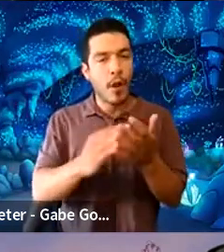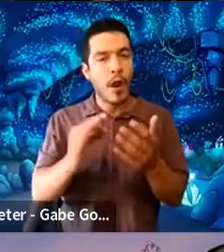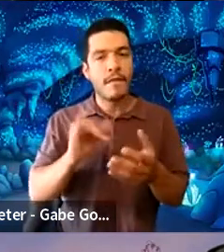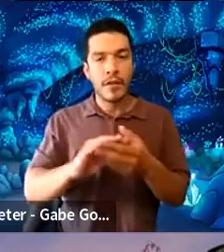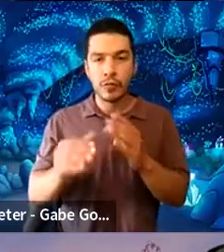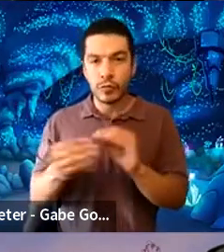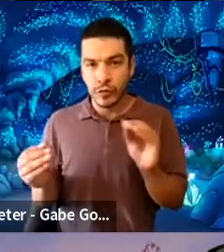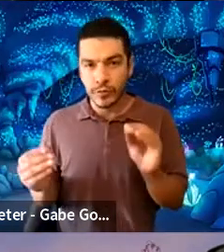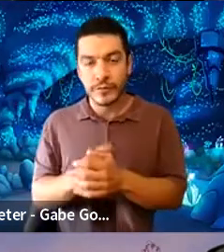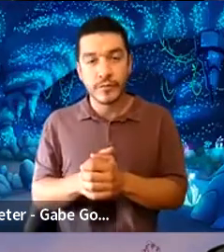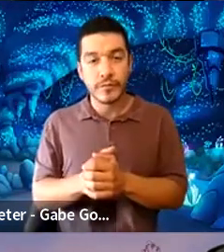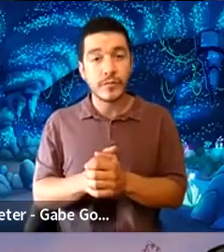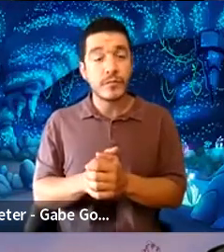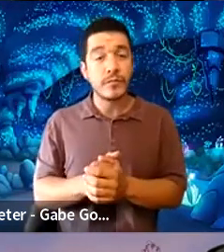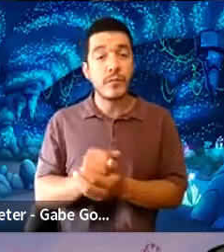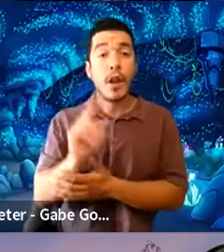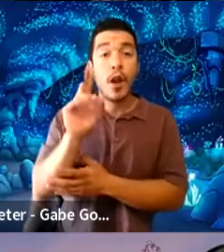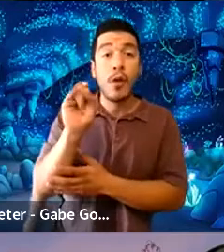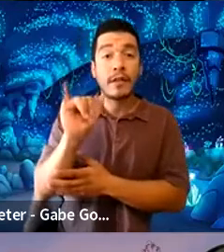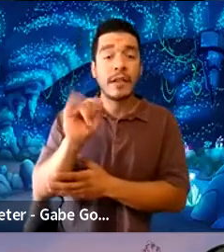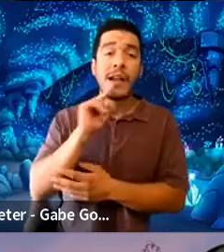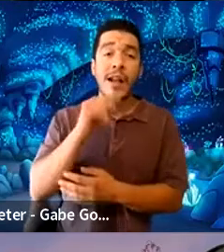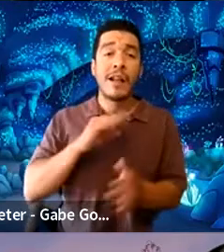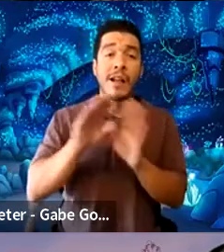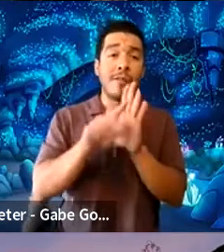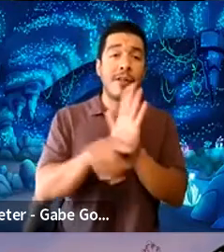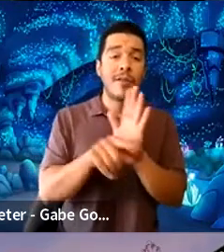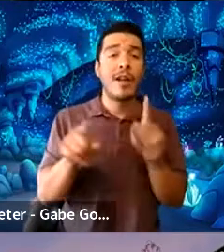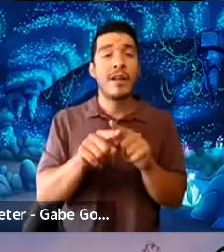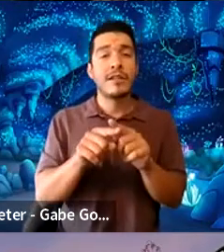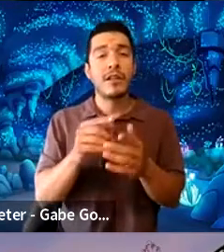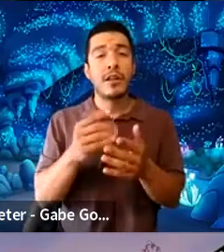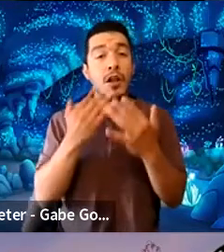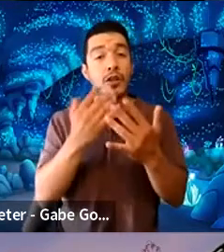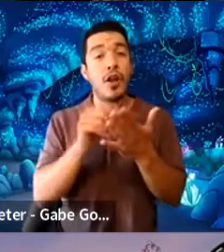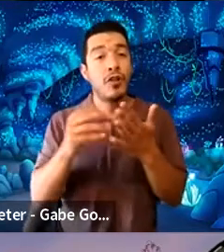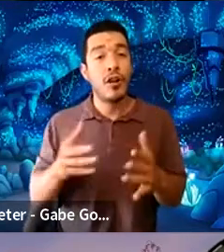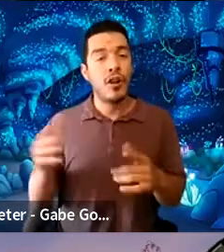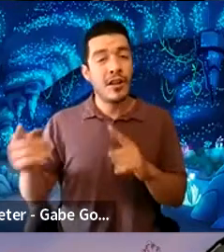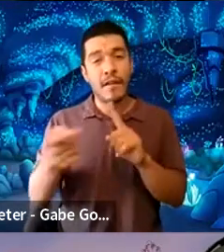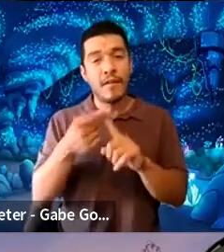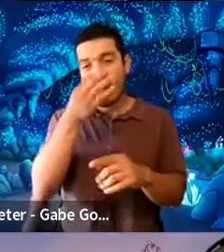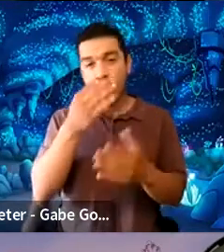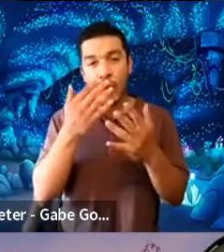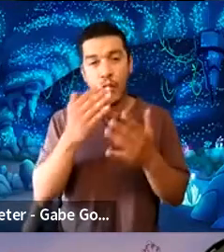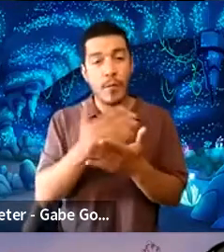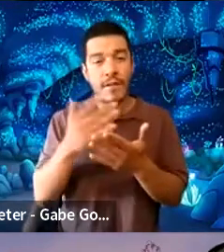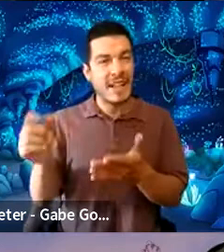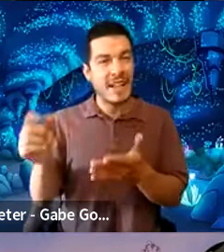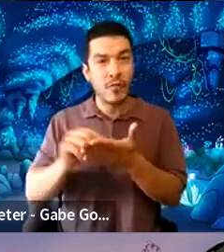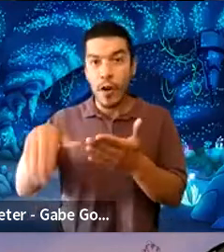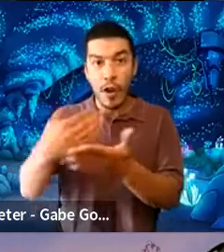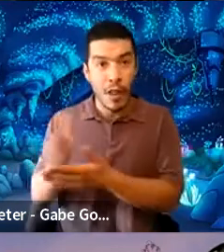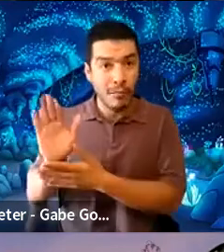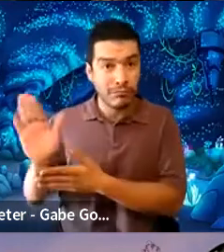And Rusty actually has a background as a songwriter. In his first few movies, he wrote, I believe, all the songs and the lyrics. So it